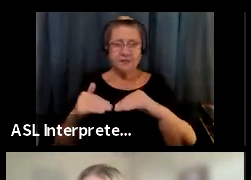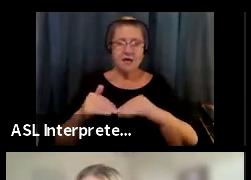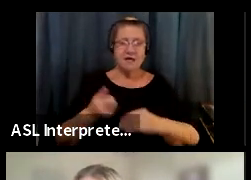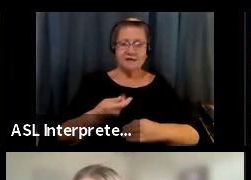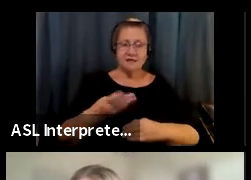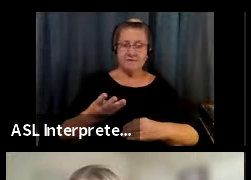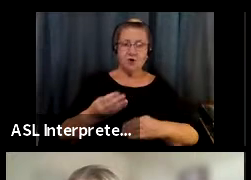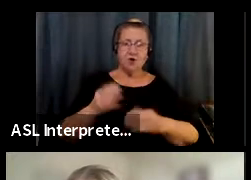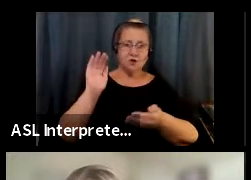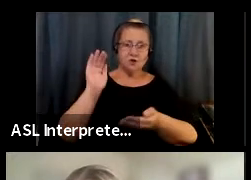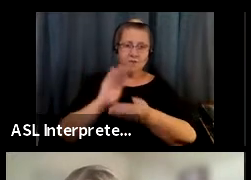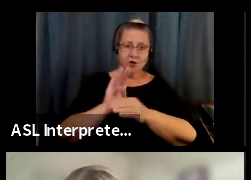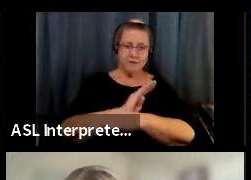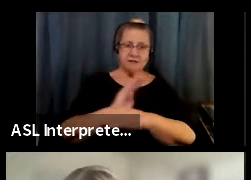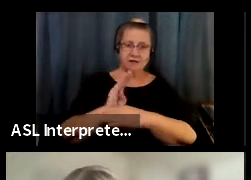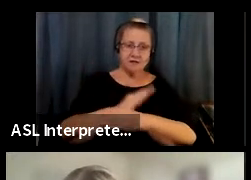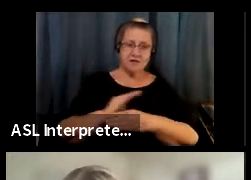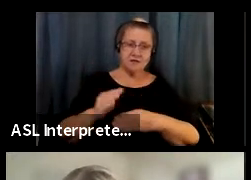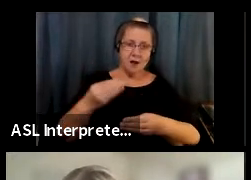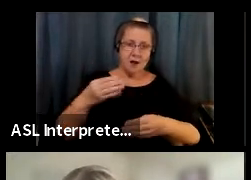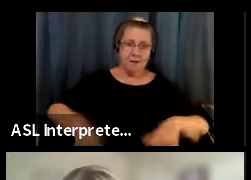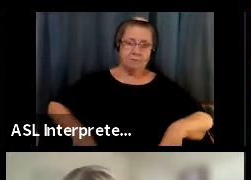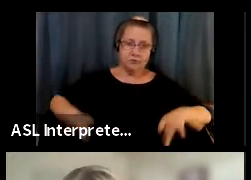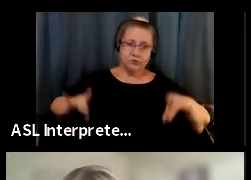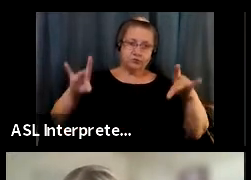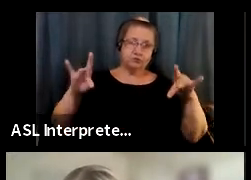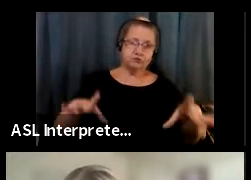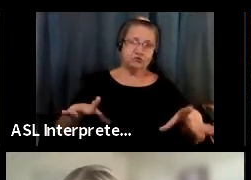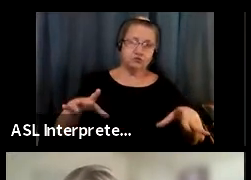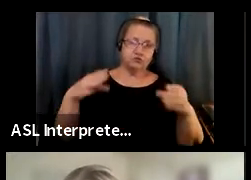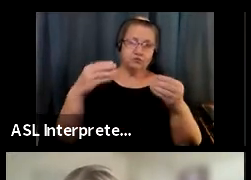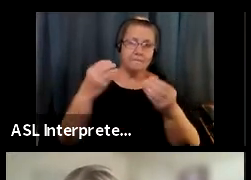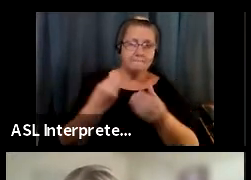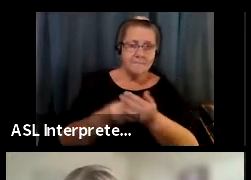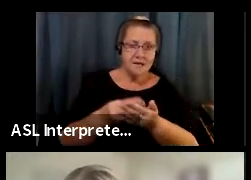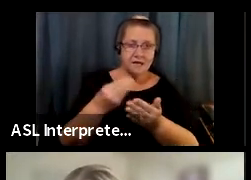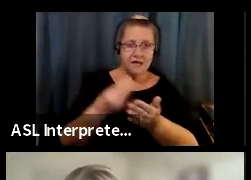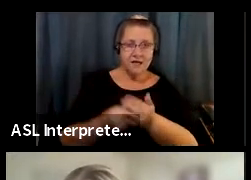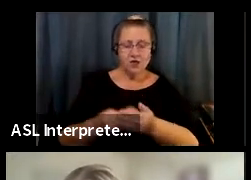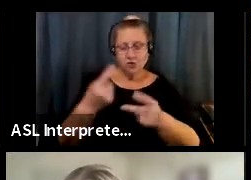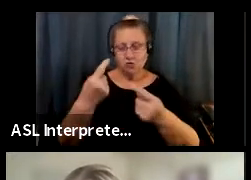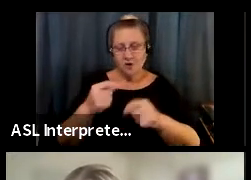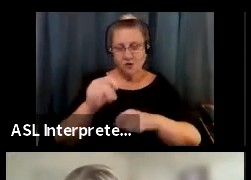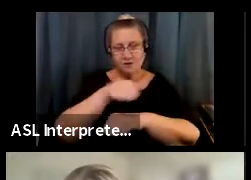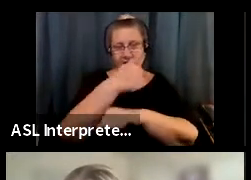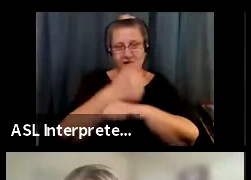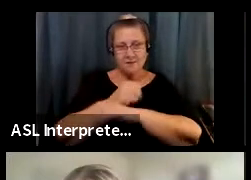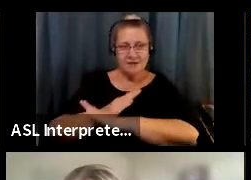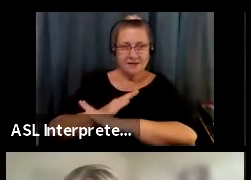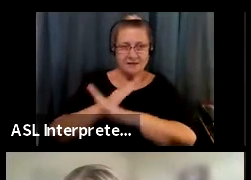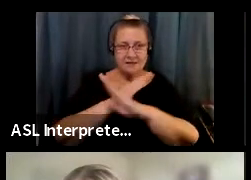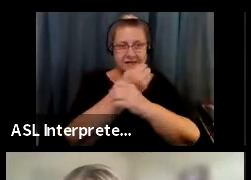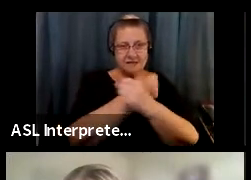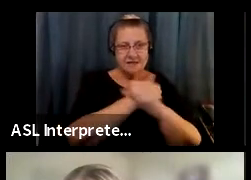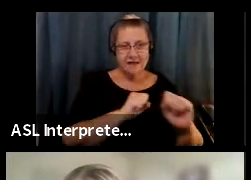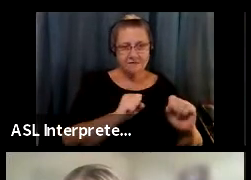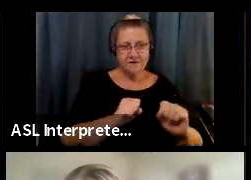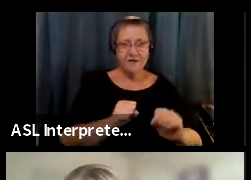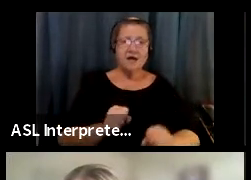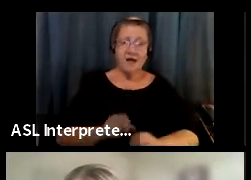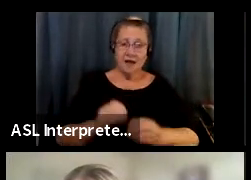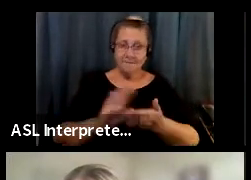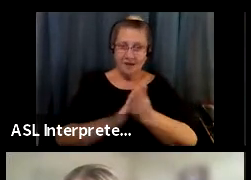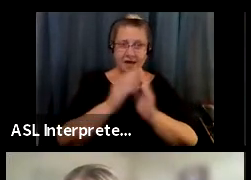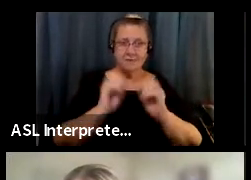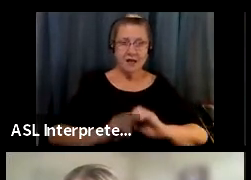businesses spent immense amounts of money putting in safety precautions so they could have customers come in. So it became very apparent very early on that